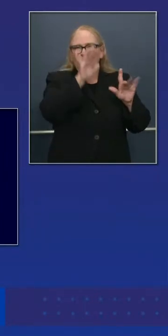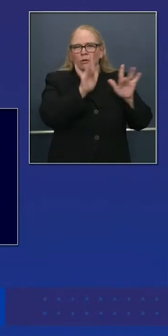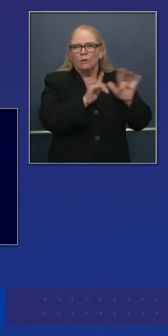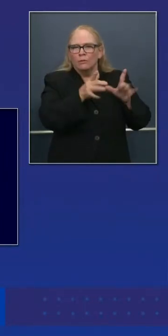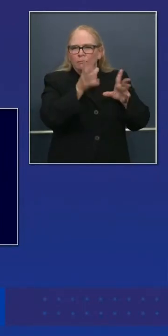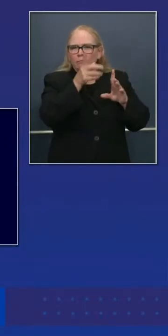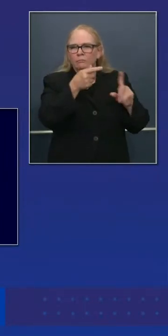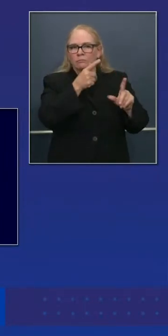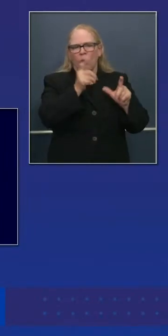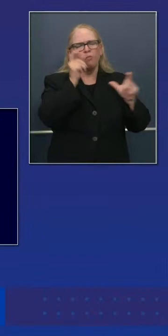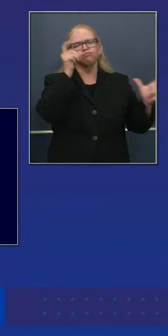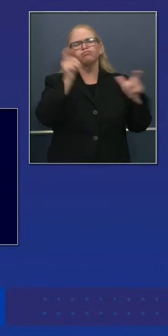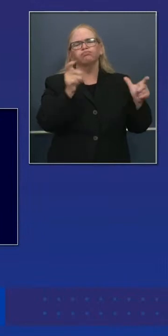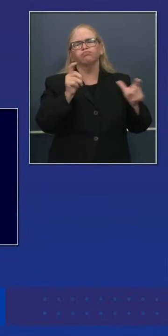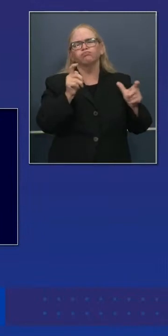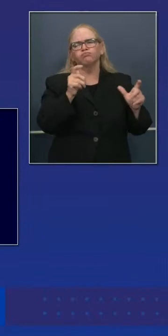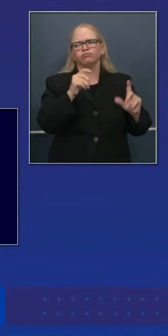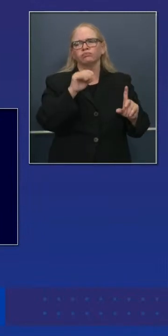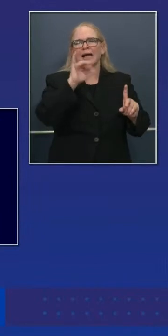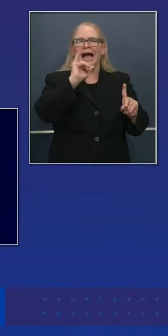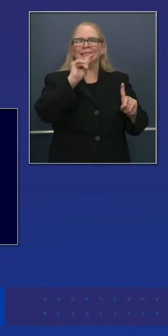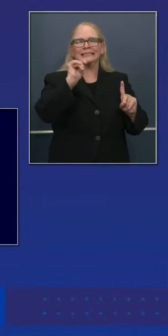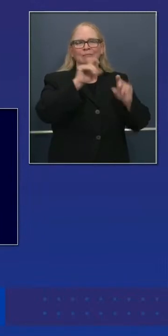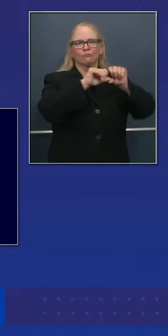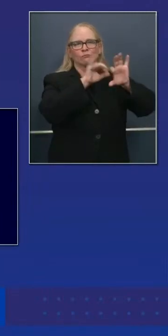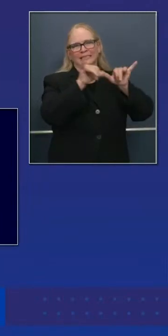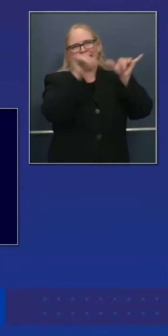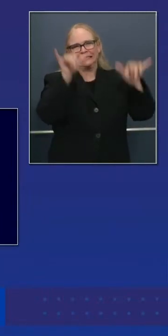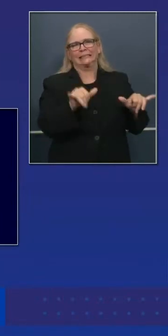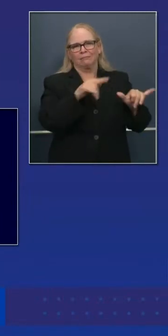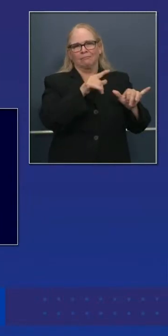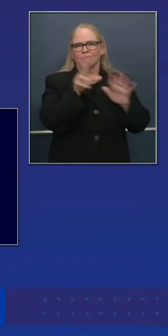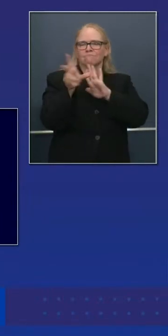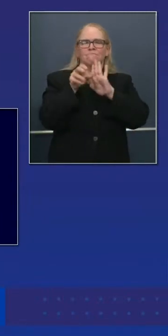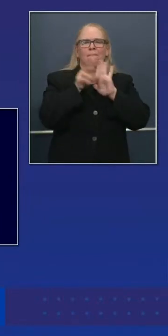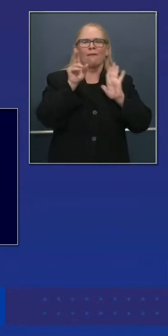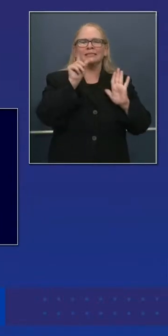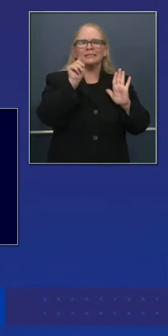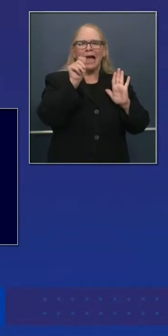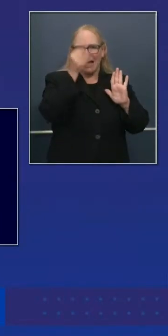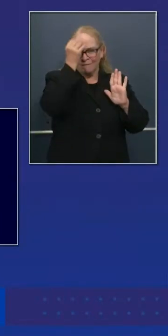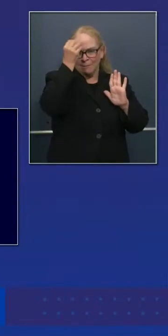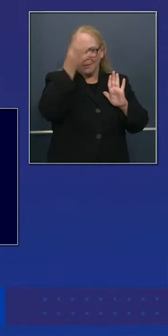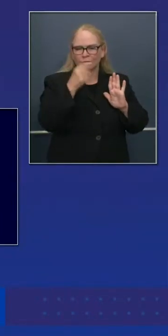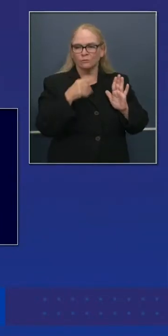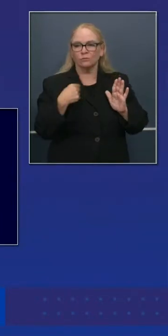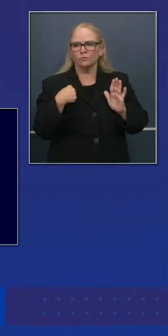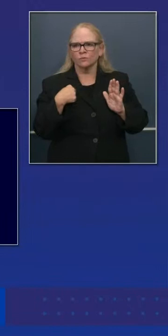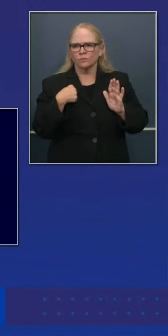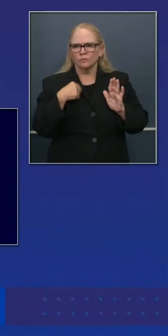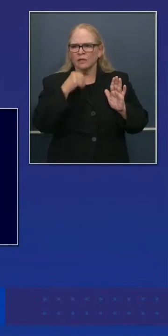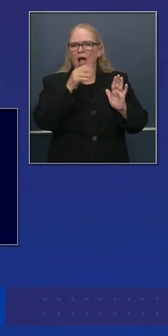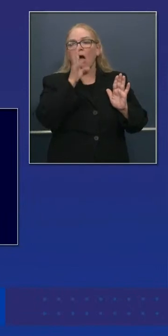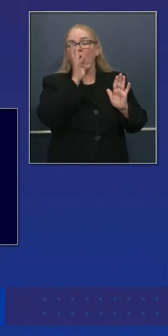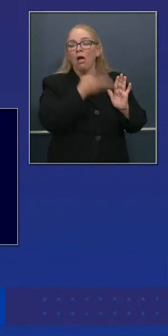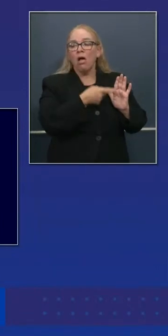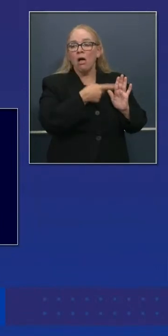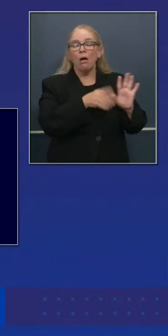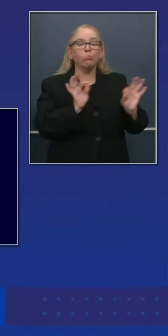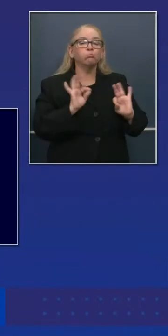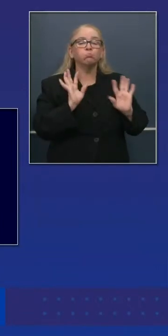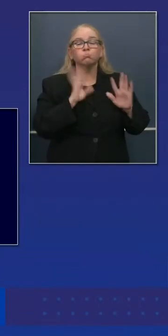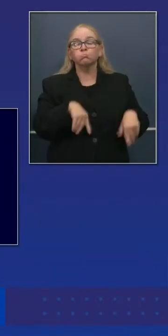here in the state of California, and I can assure you we haven't been passive about addressing the concerns of large-scale